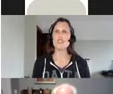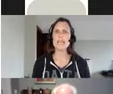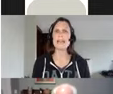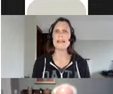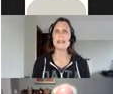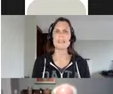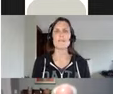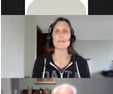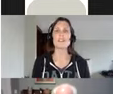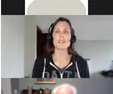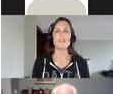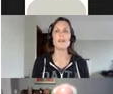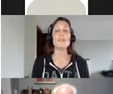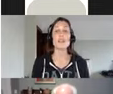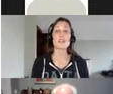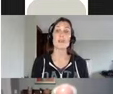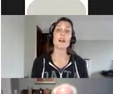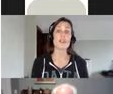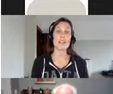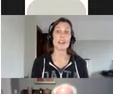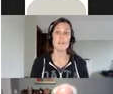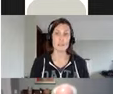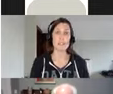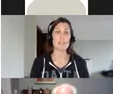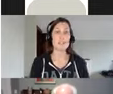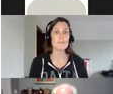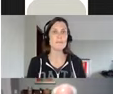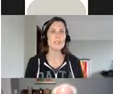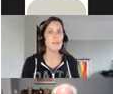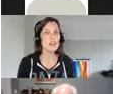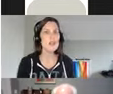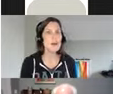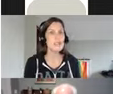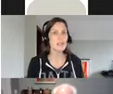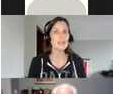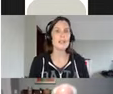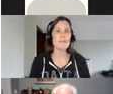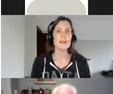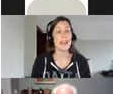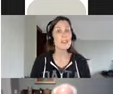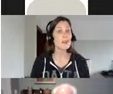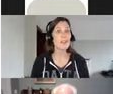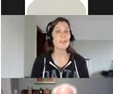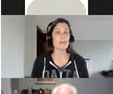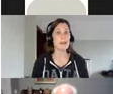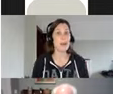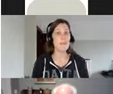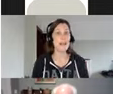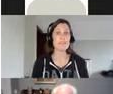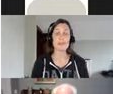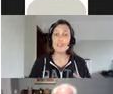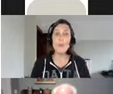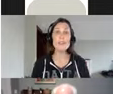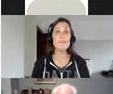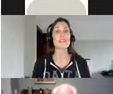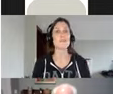some good guidelines for matching human intuition with color meaning, for instance. I mean, it's always possible, and I do it all the time to make bad